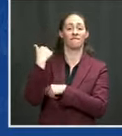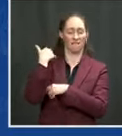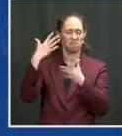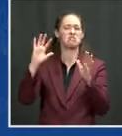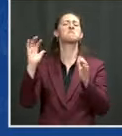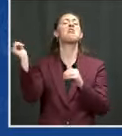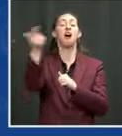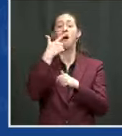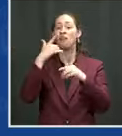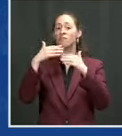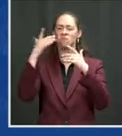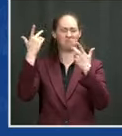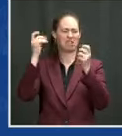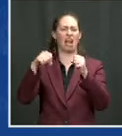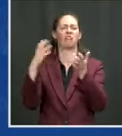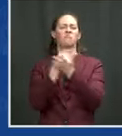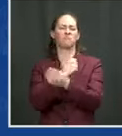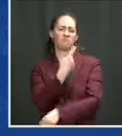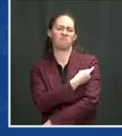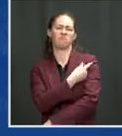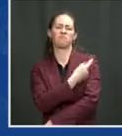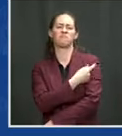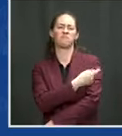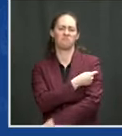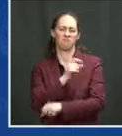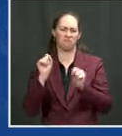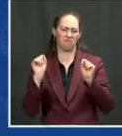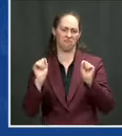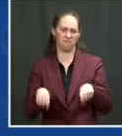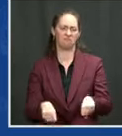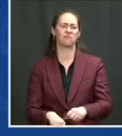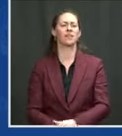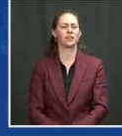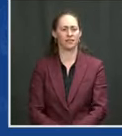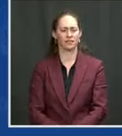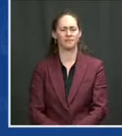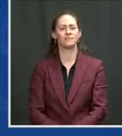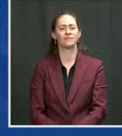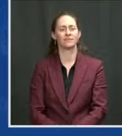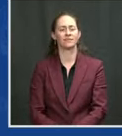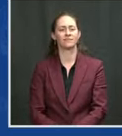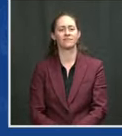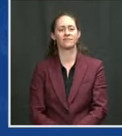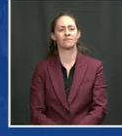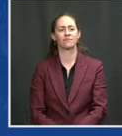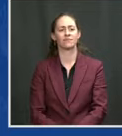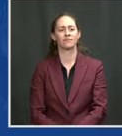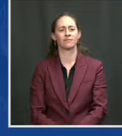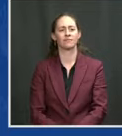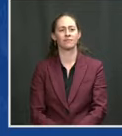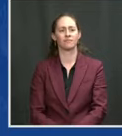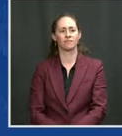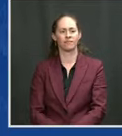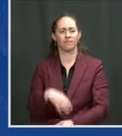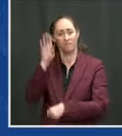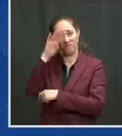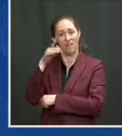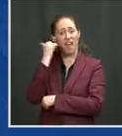all eligible people are fully vaccinated. Nearly every day, our state has led the nation in getting shots in arms.